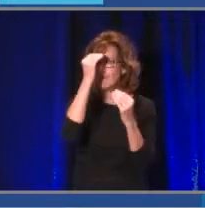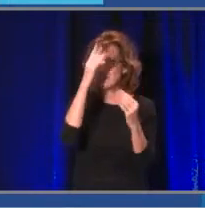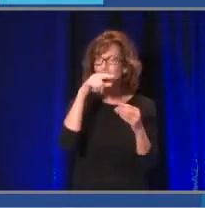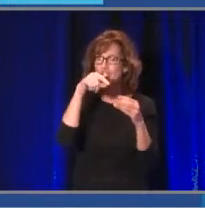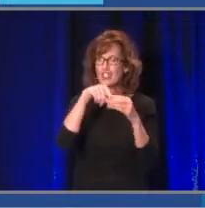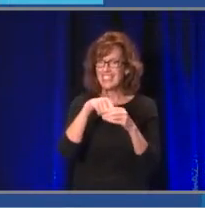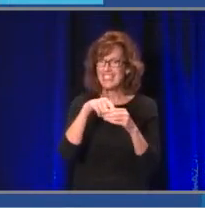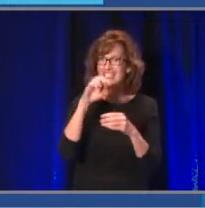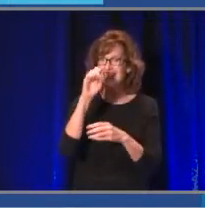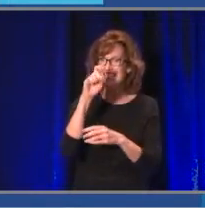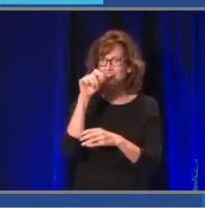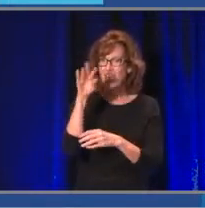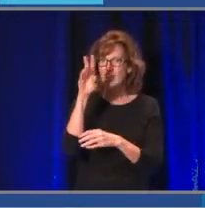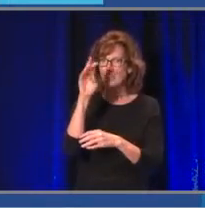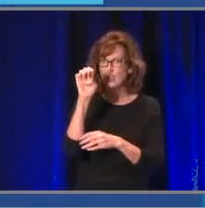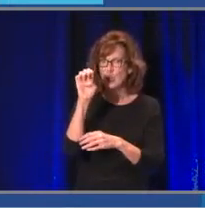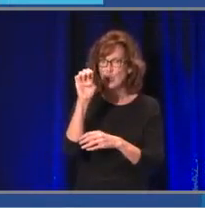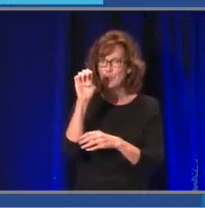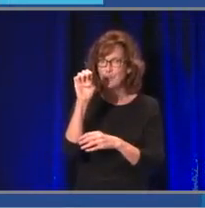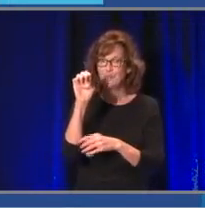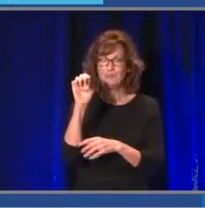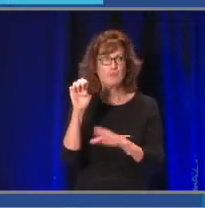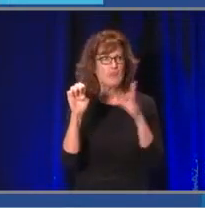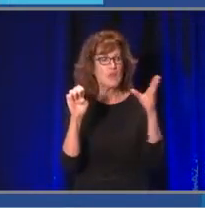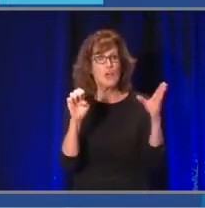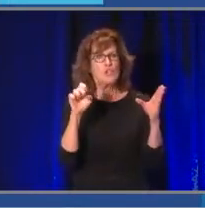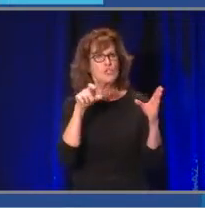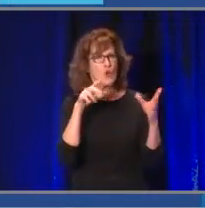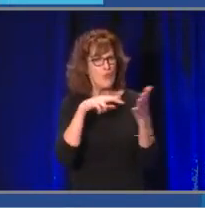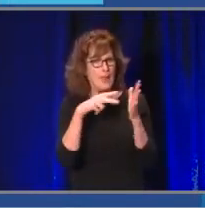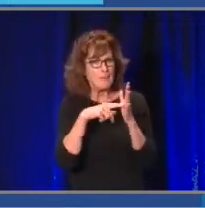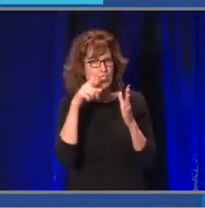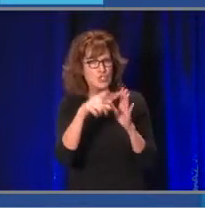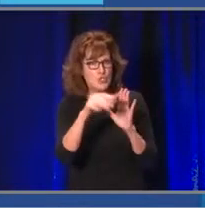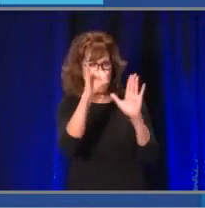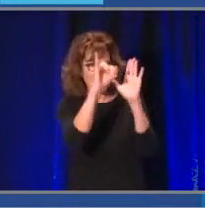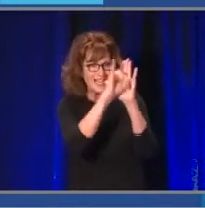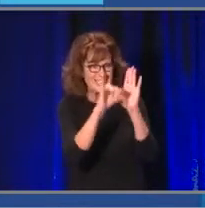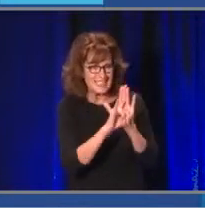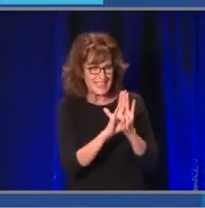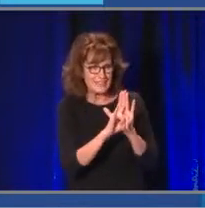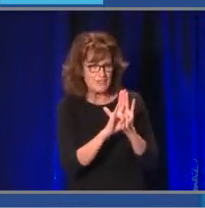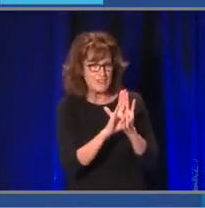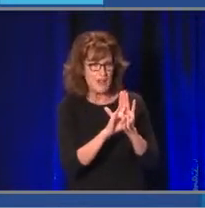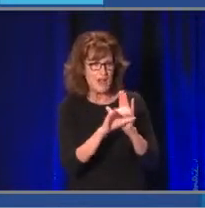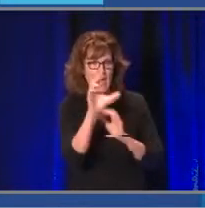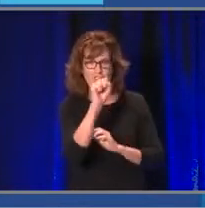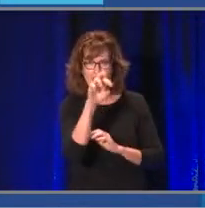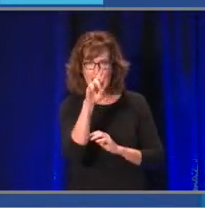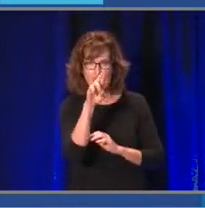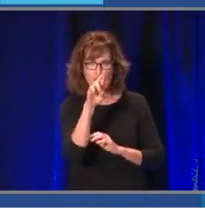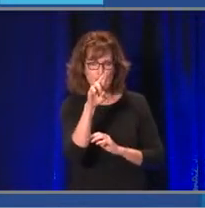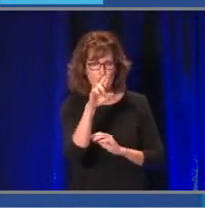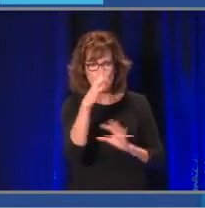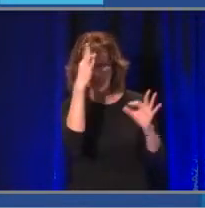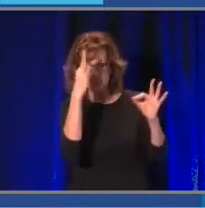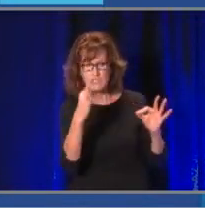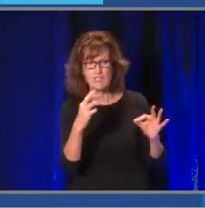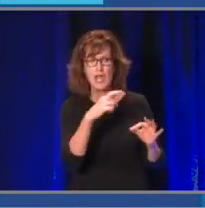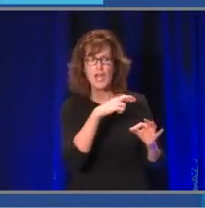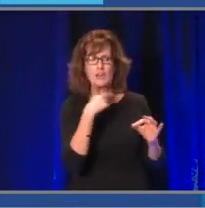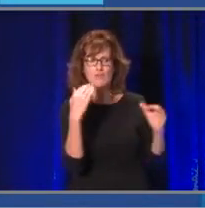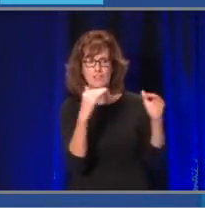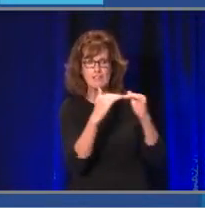could you identify the cancers and potentially stratify them, but if you can get them out of the system or find a way to destroy